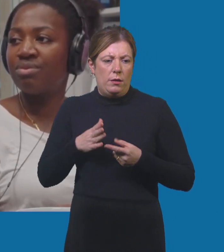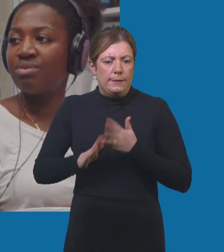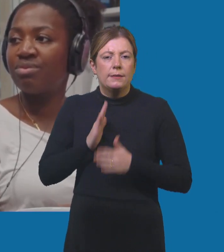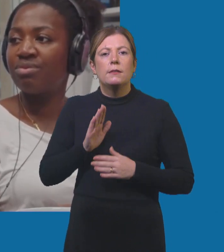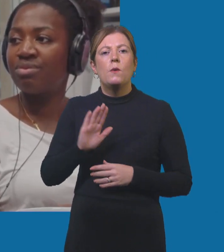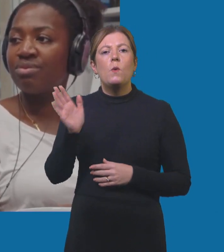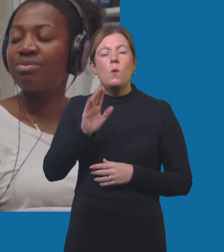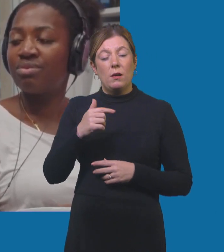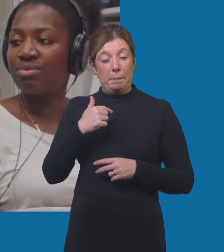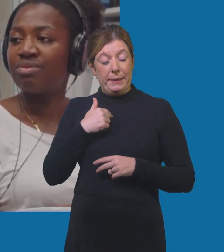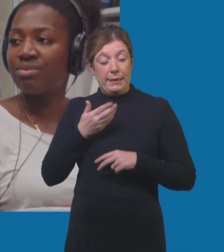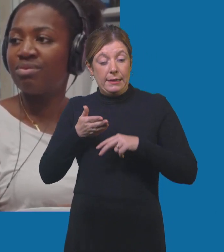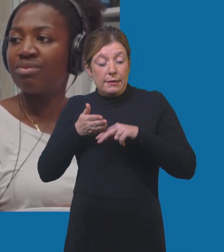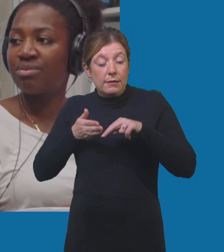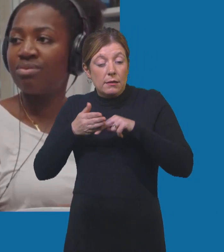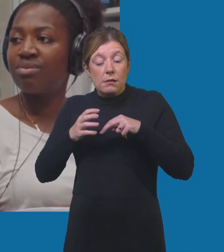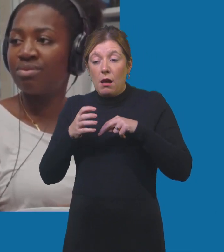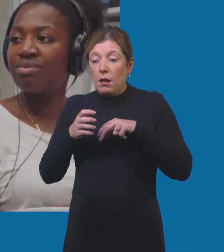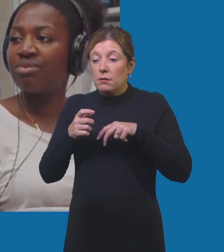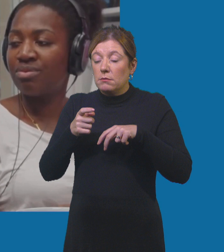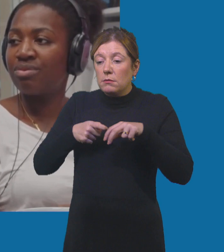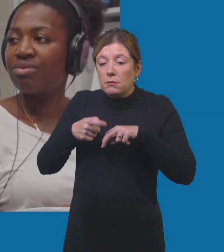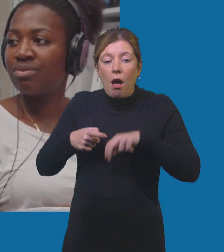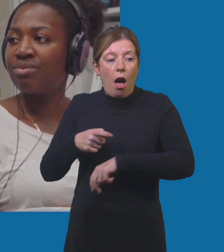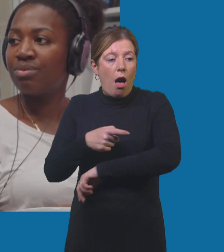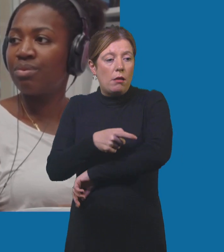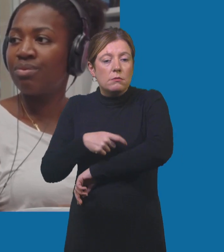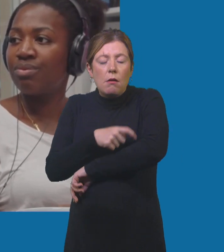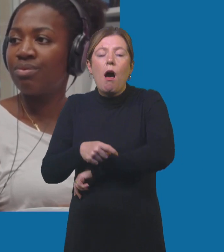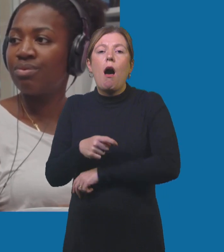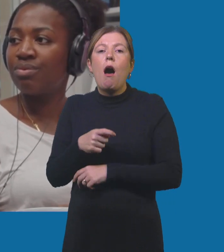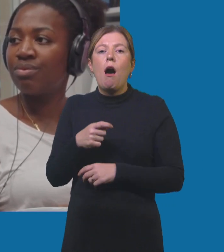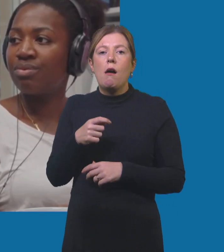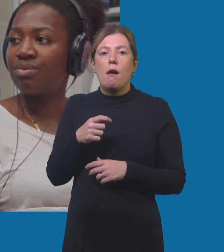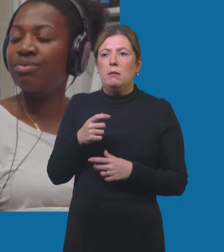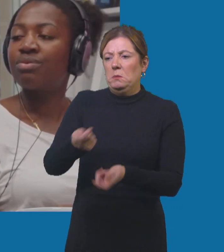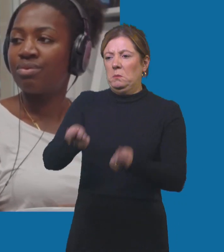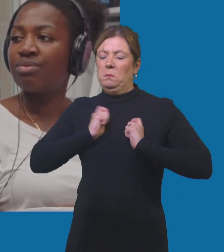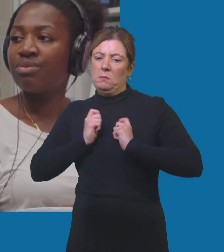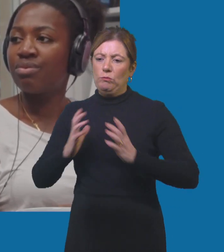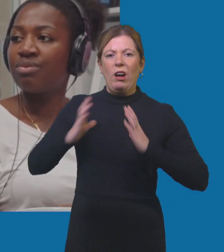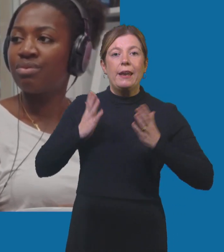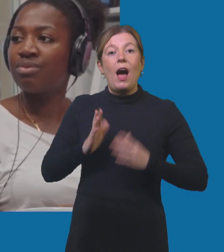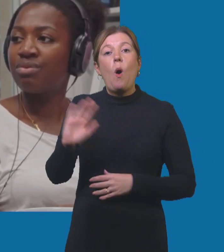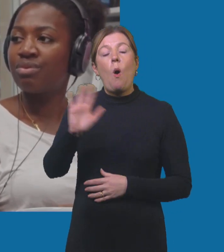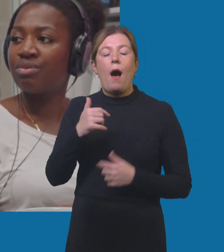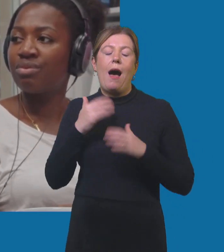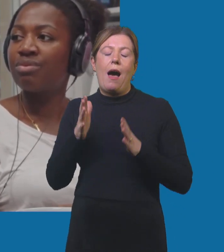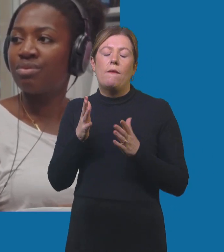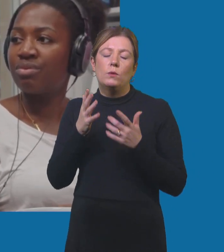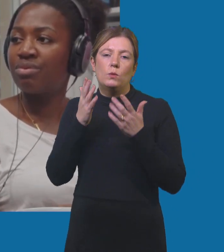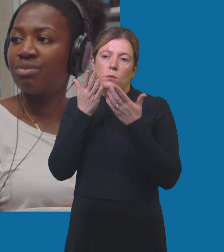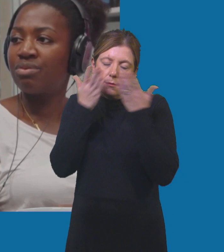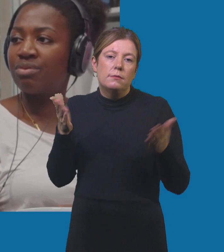because of the wounds I had and the scarring, I had to be very patient. And I couldn't just say, give me the legs, let me go. I had to listen to what the